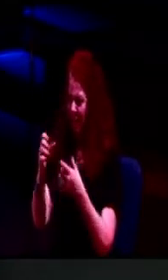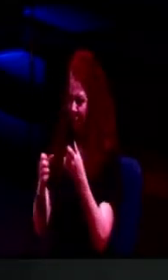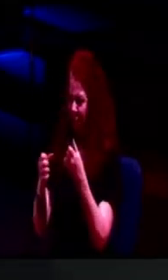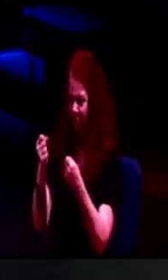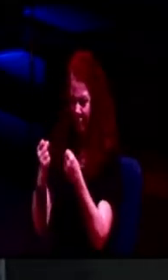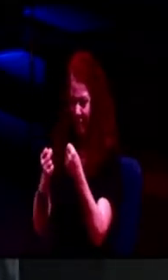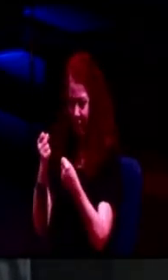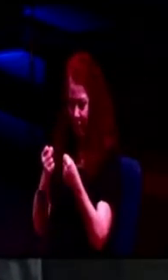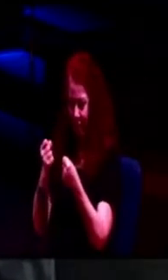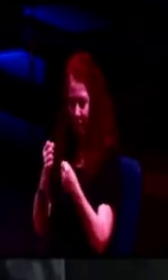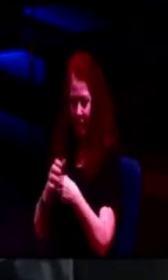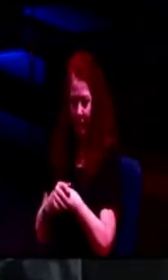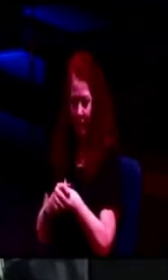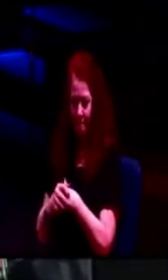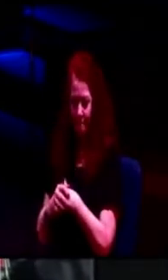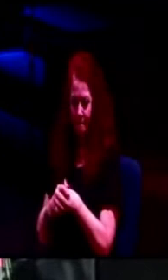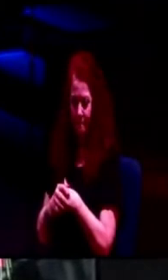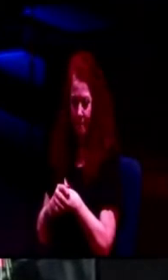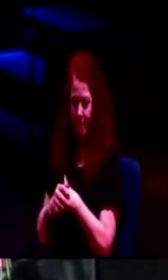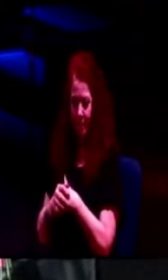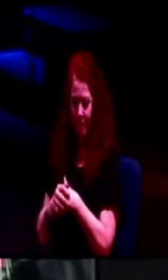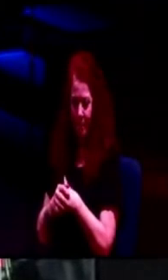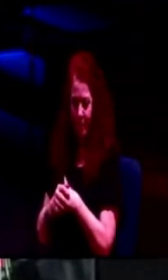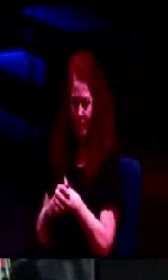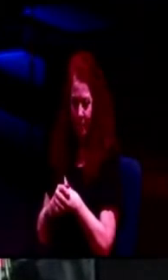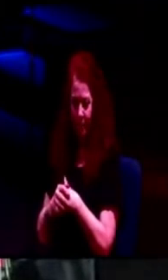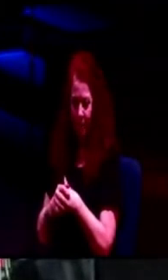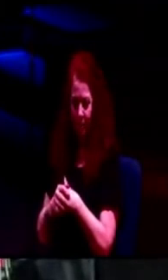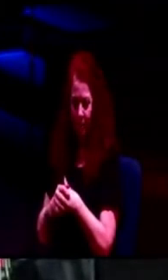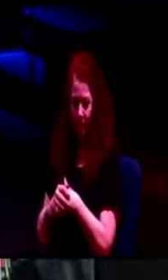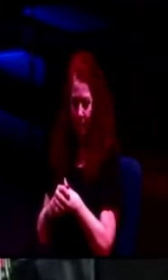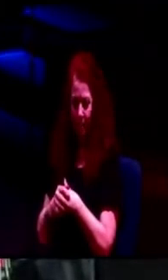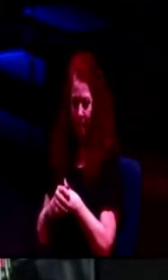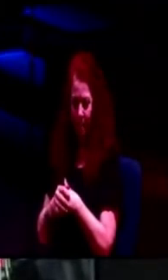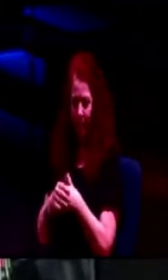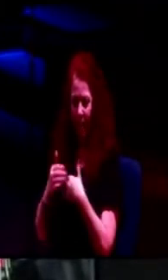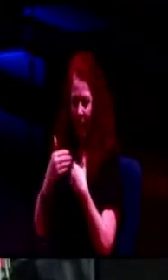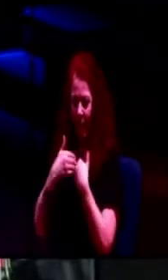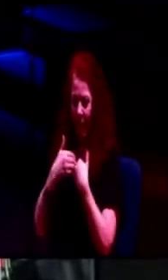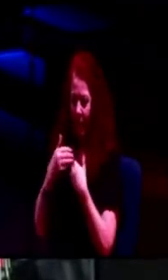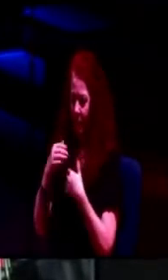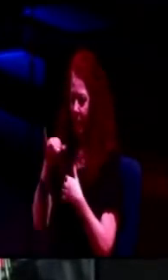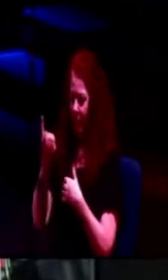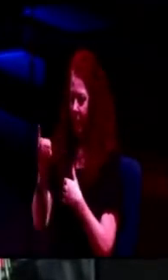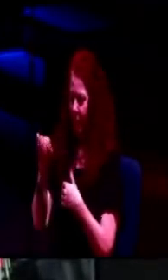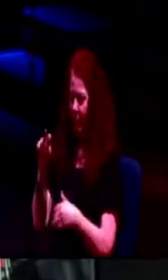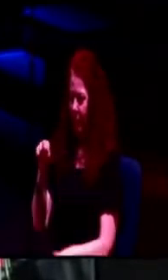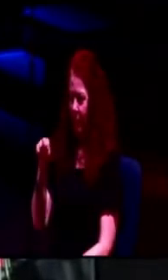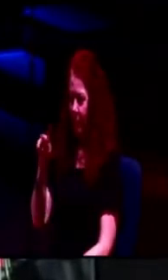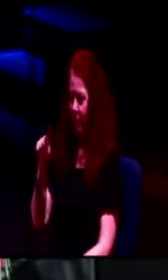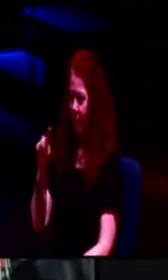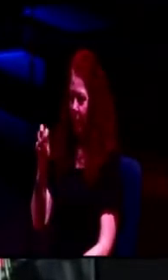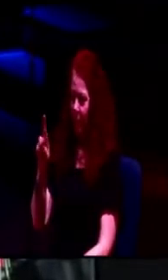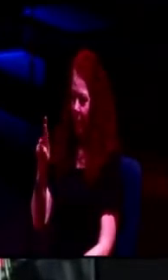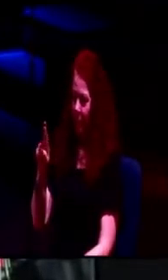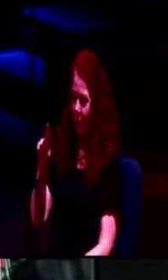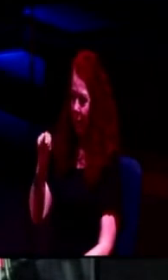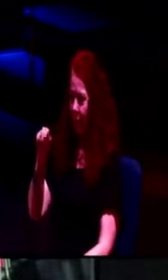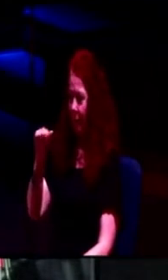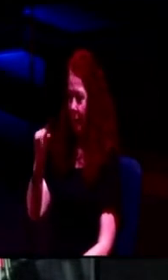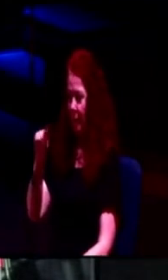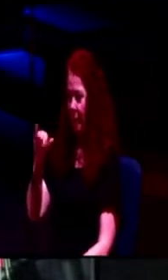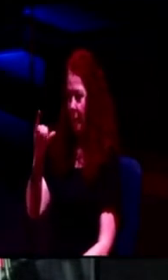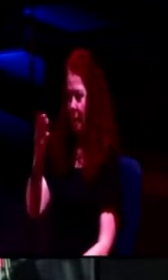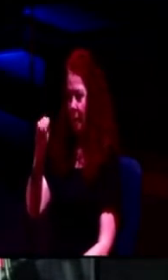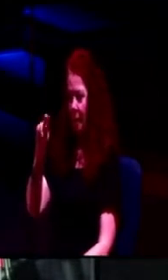one of the, I would have been the guy that sold the picture for $2. But he had an International Scout. I